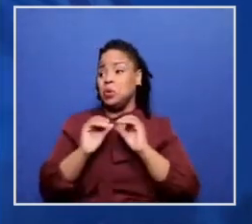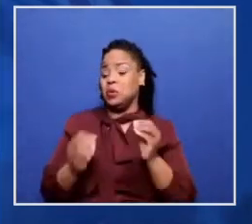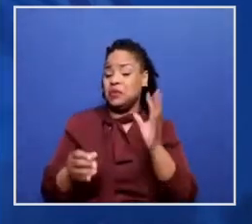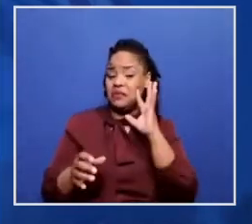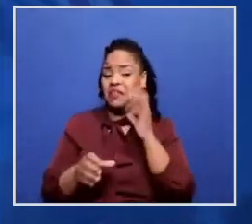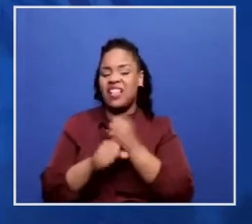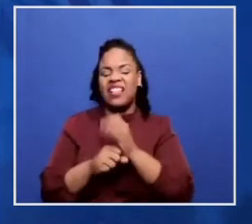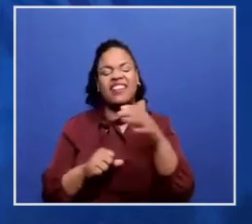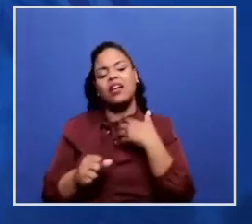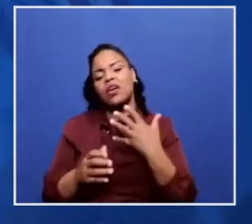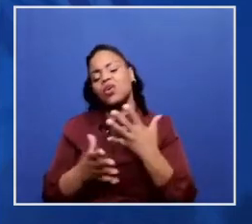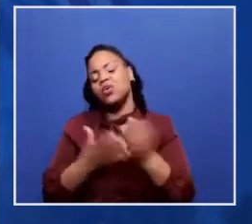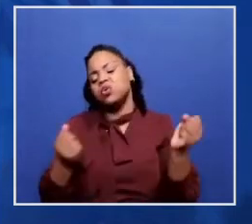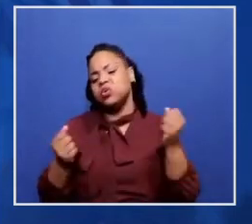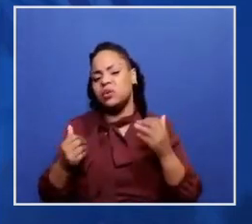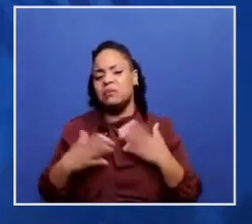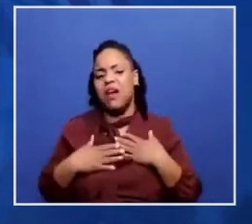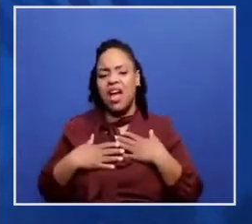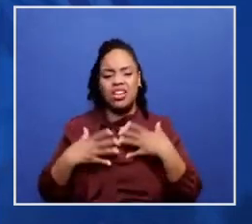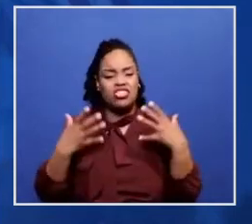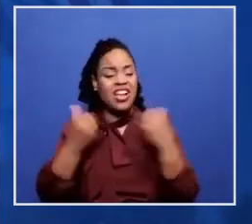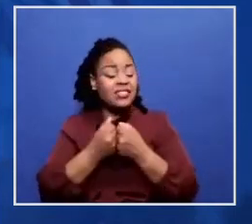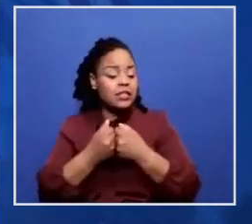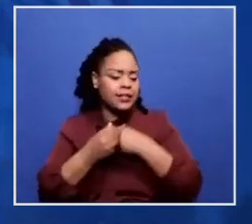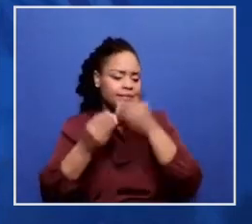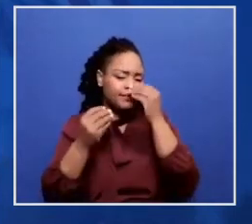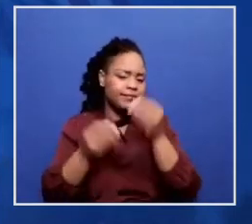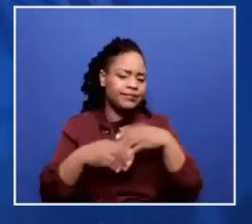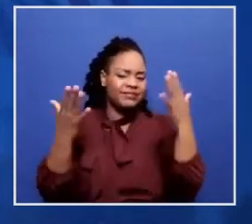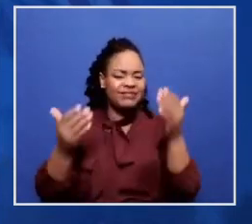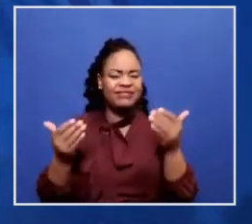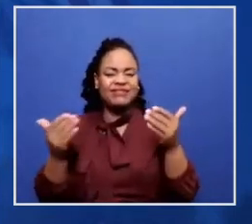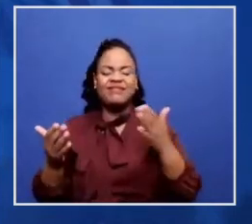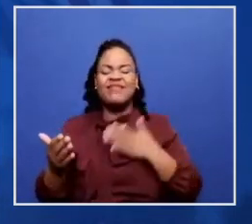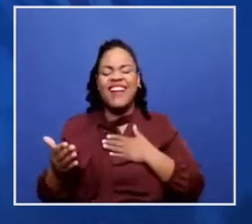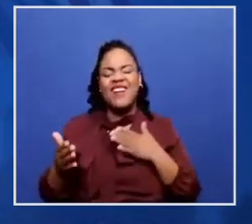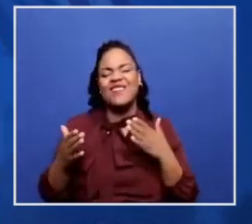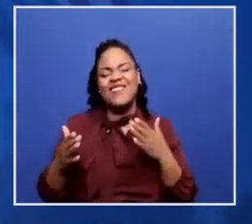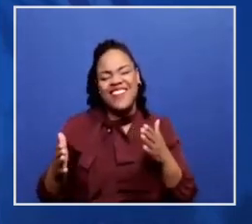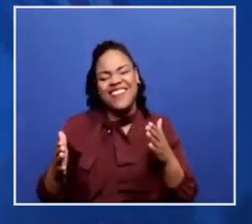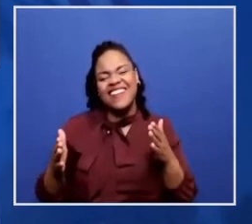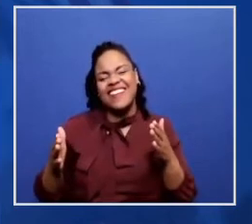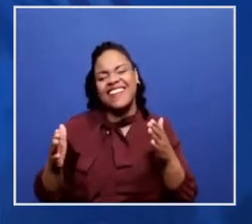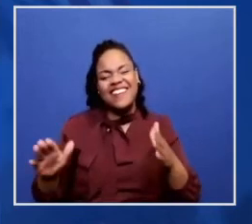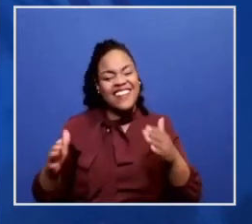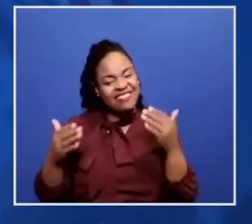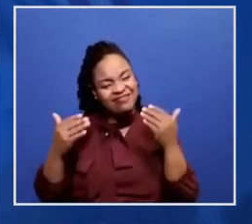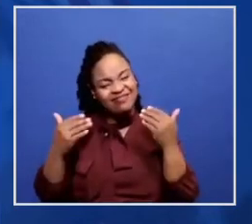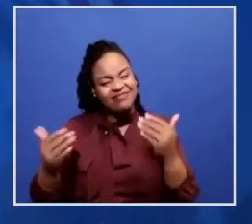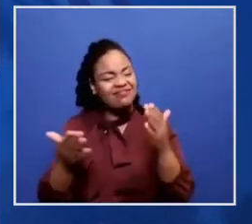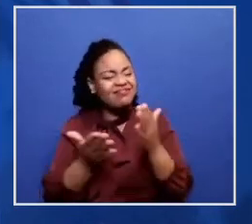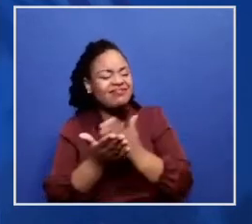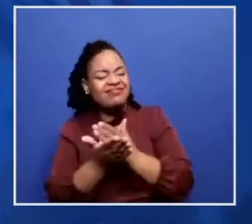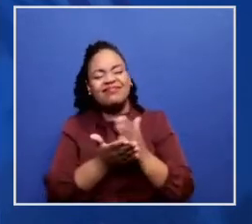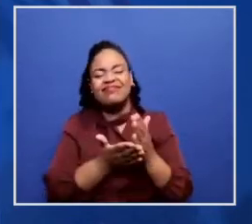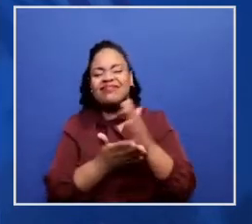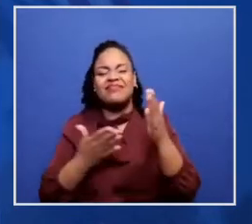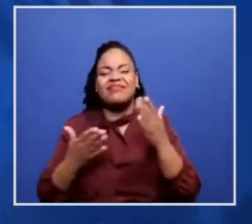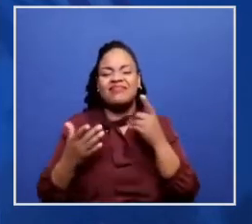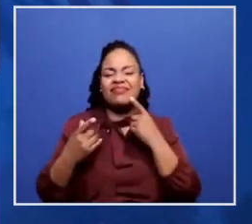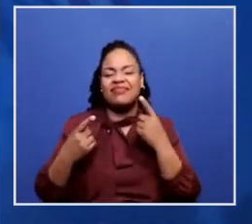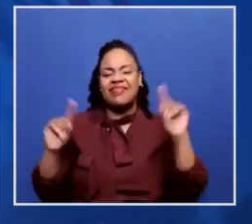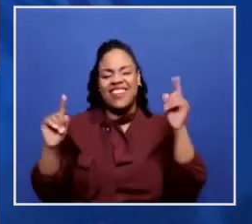care. I'm gonna do it my way. I can make it through this. You can throw the world in